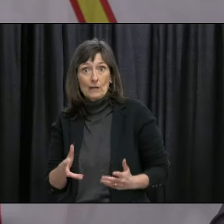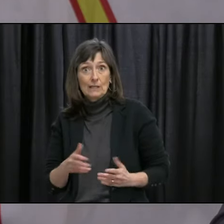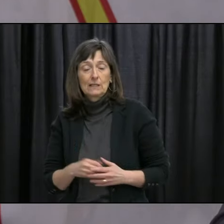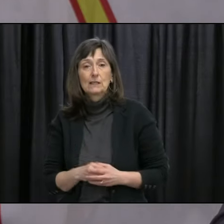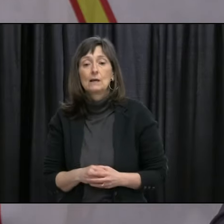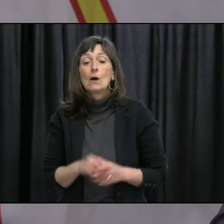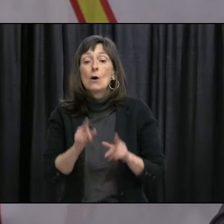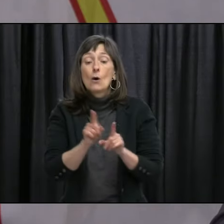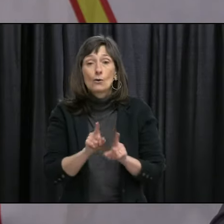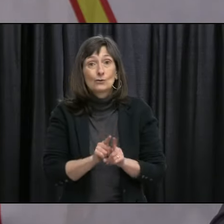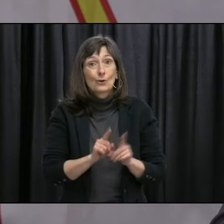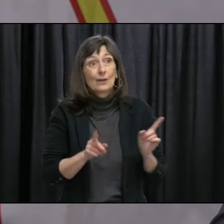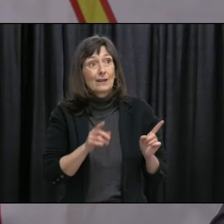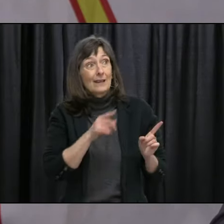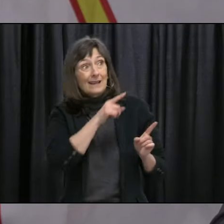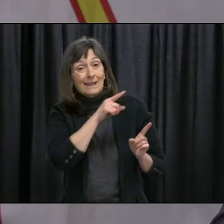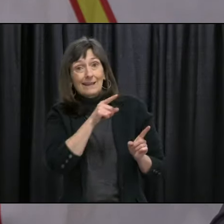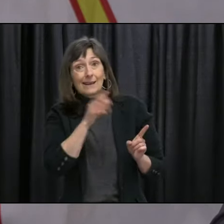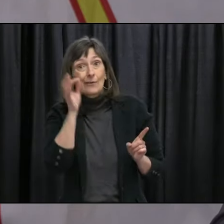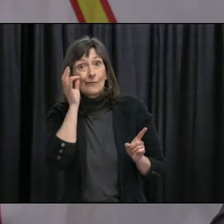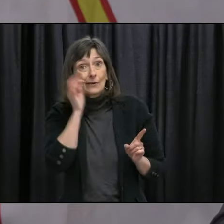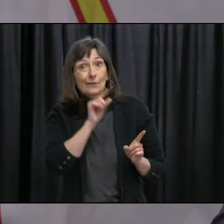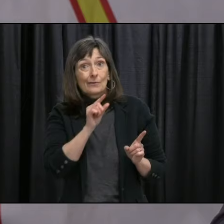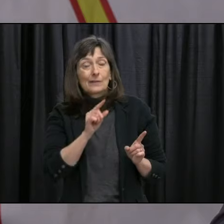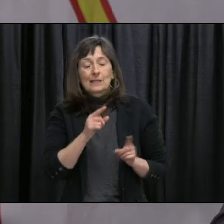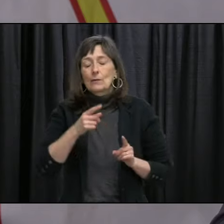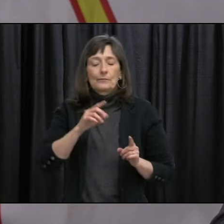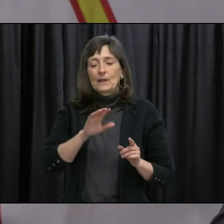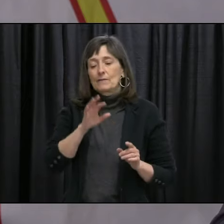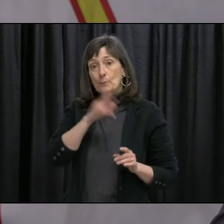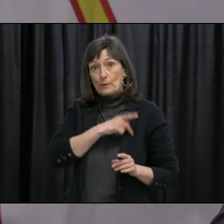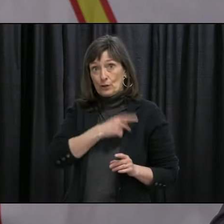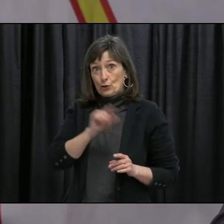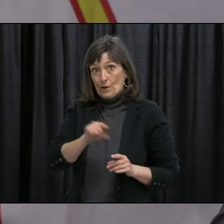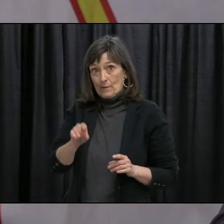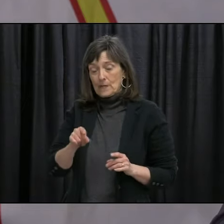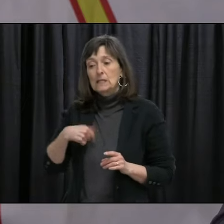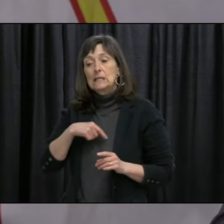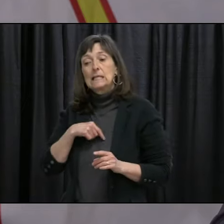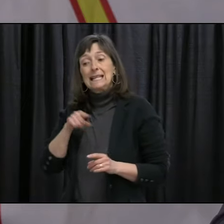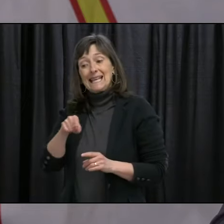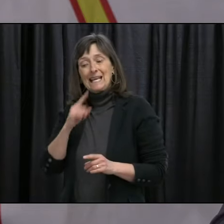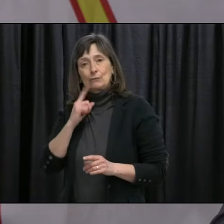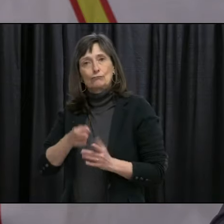been made by government where people can only work at one site. Of course, they would be included as well.